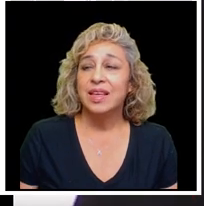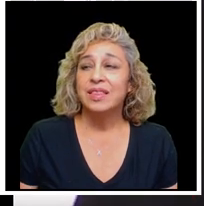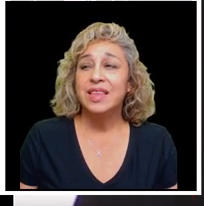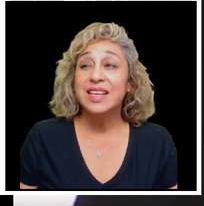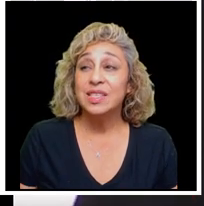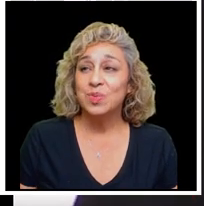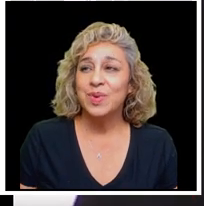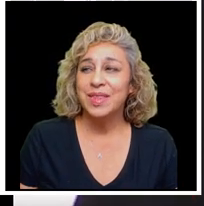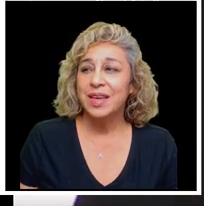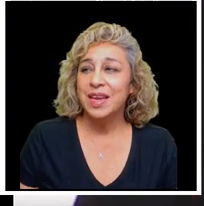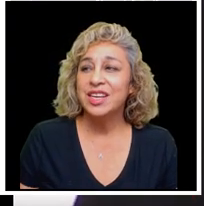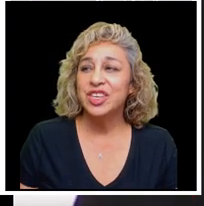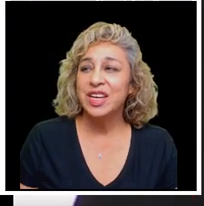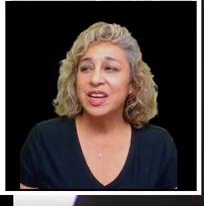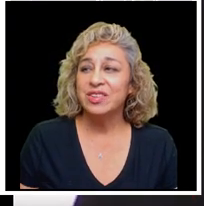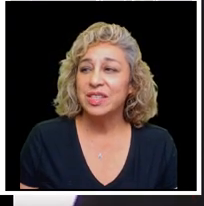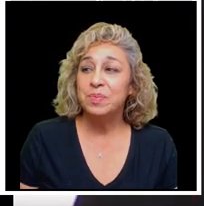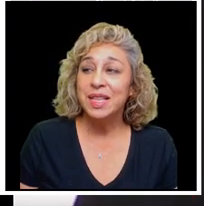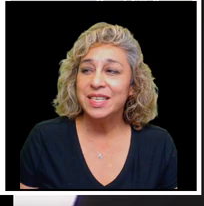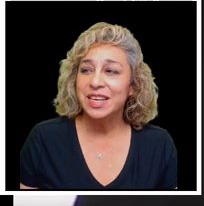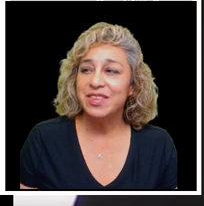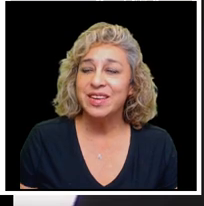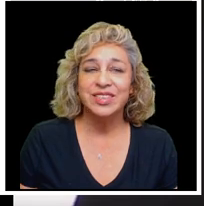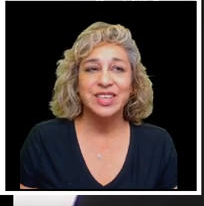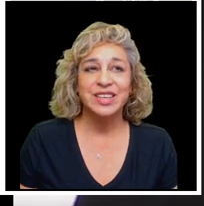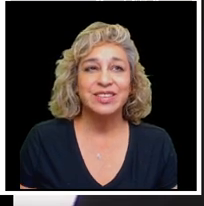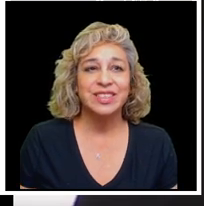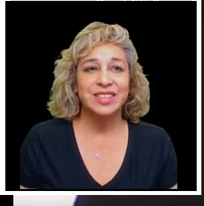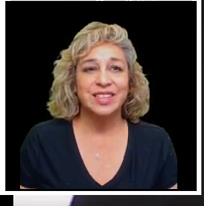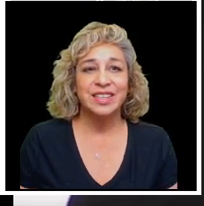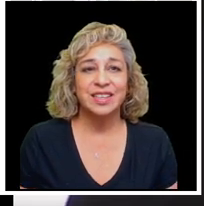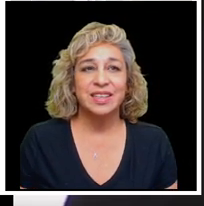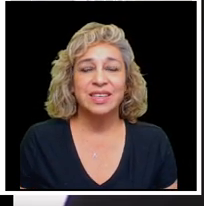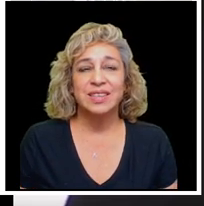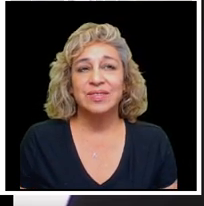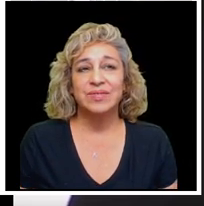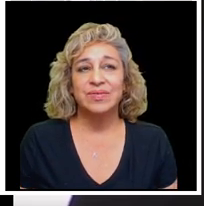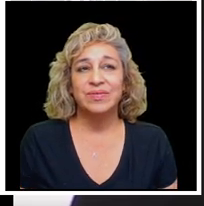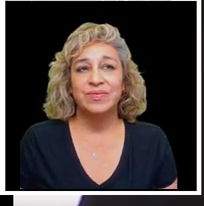this with the engineers the military engineers